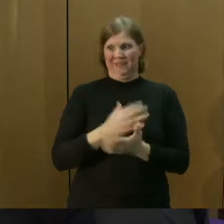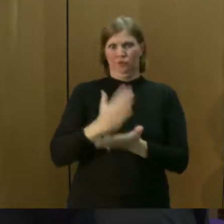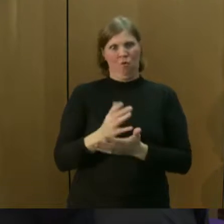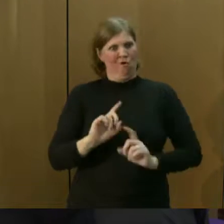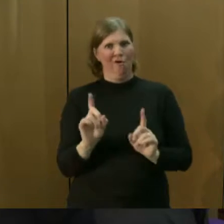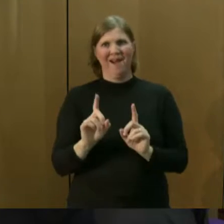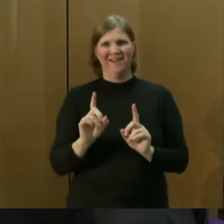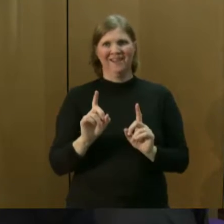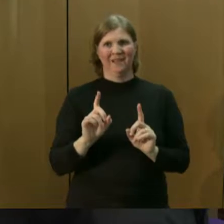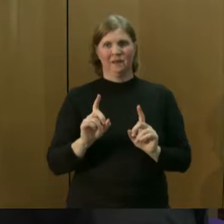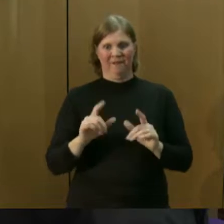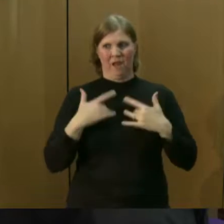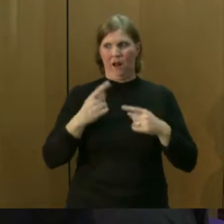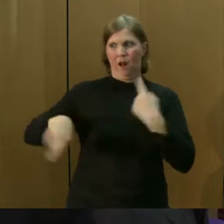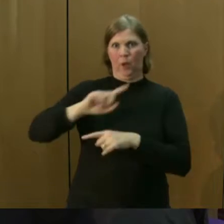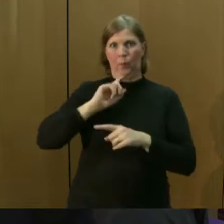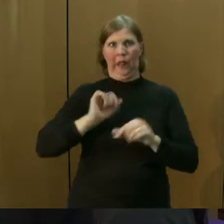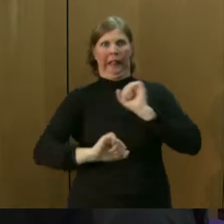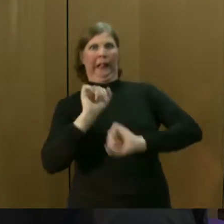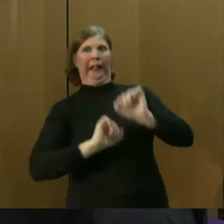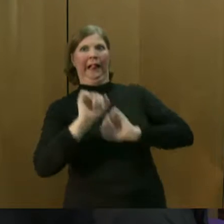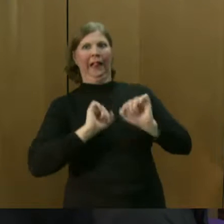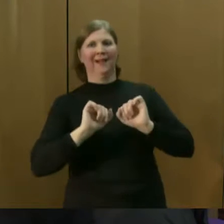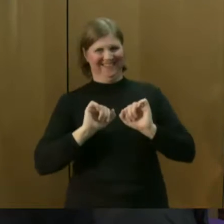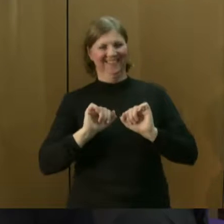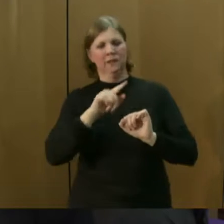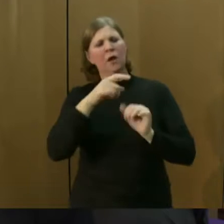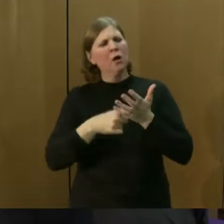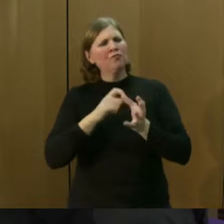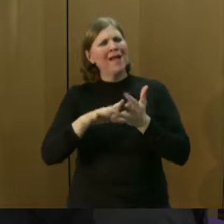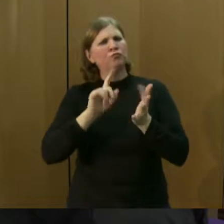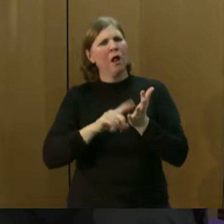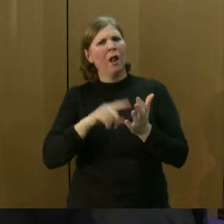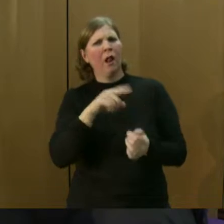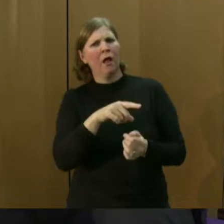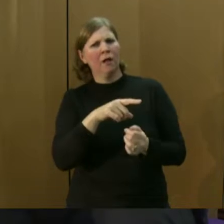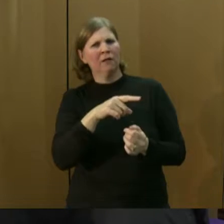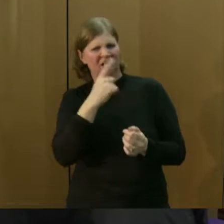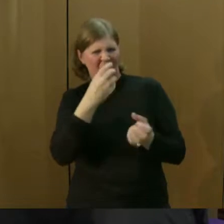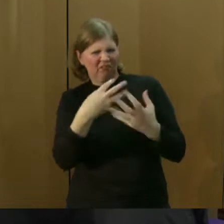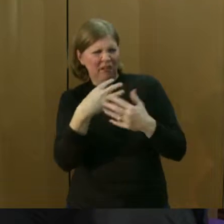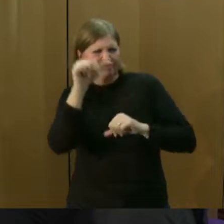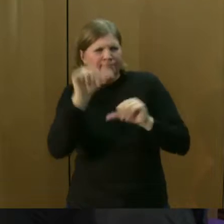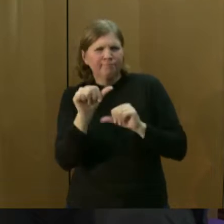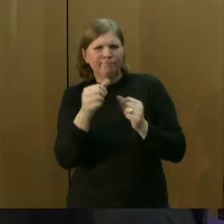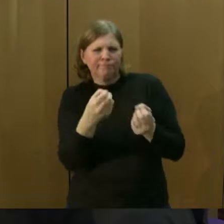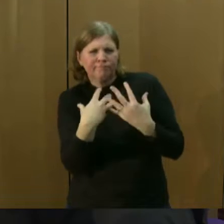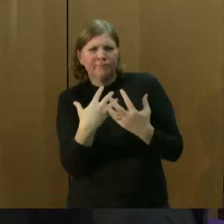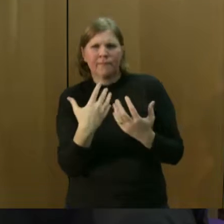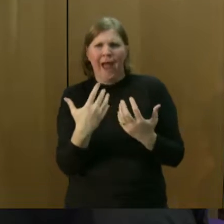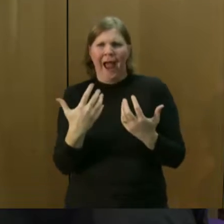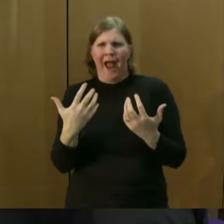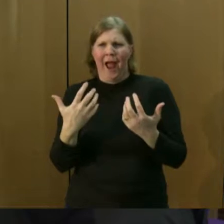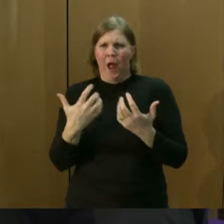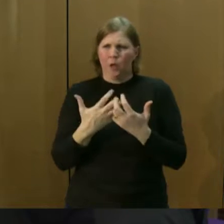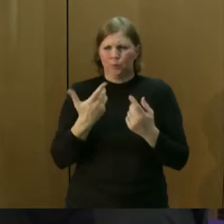ask Rachel to bullet point just the key stages, the things that you need to be considering. And then we'll revisit a few of them in a bit